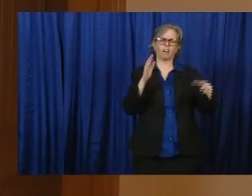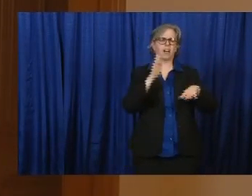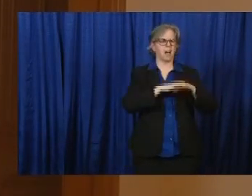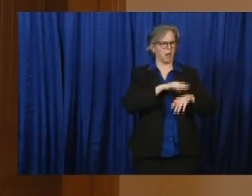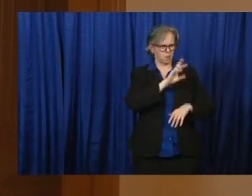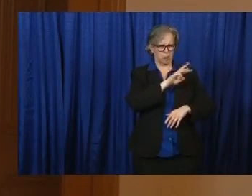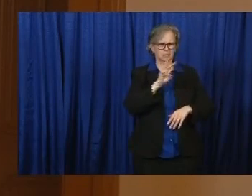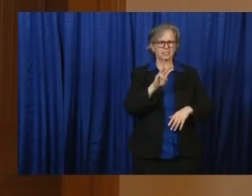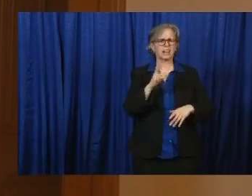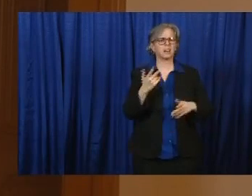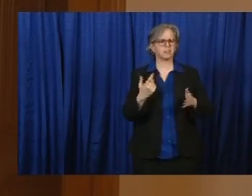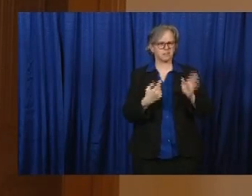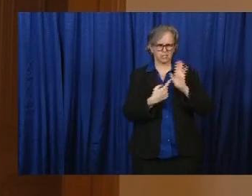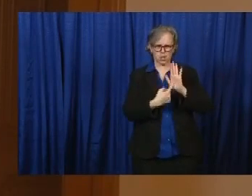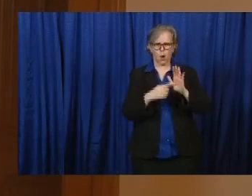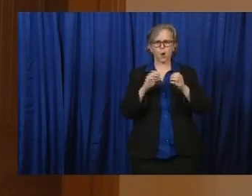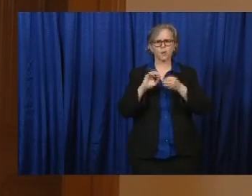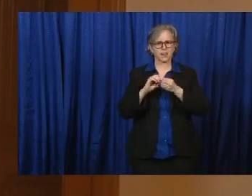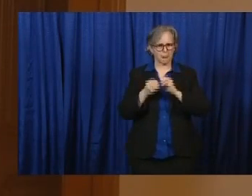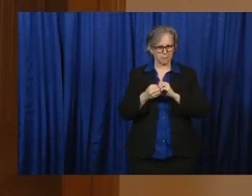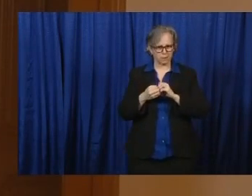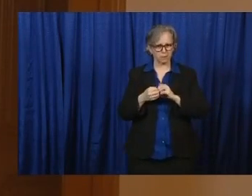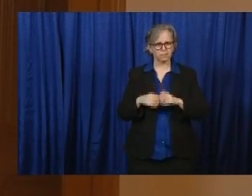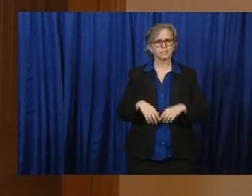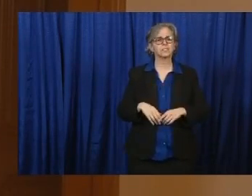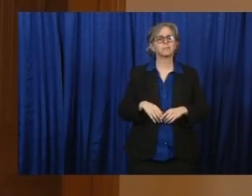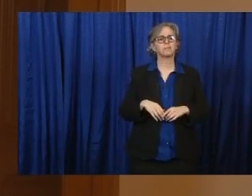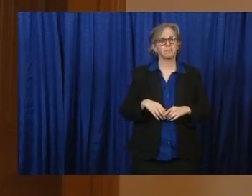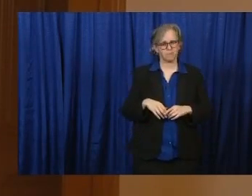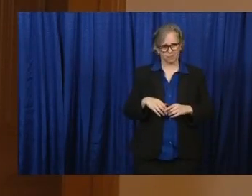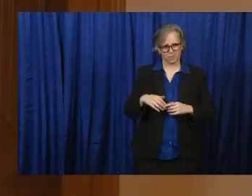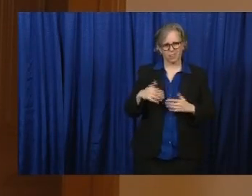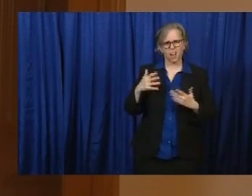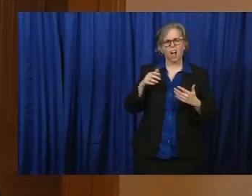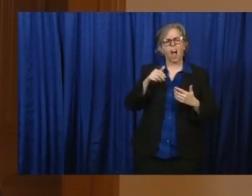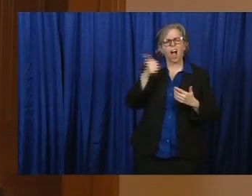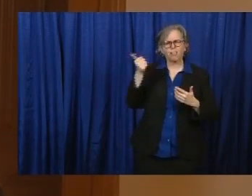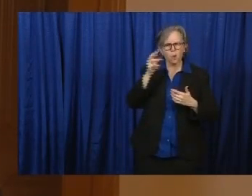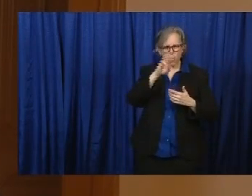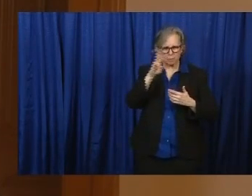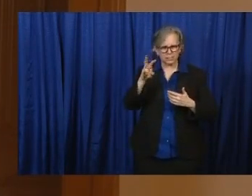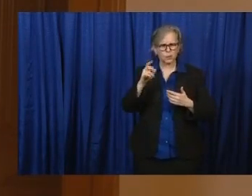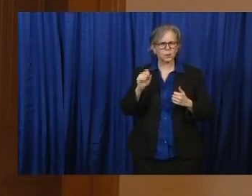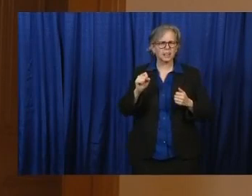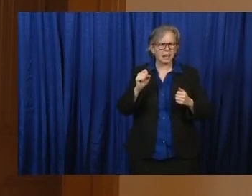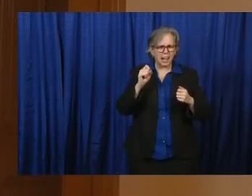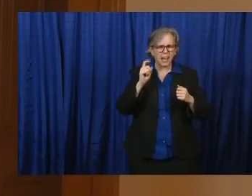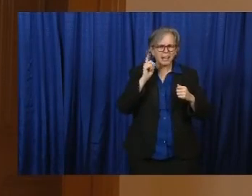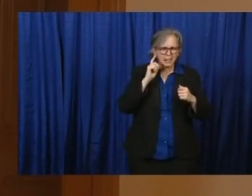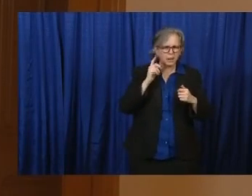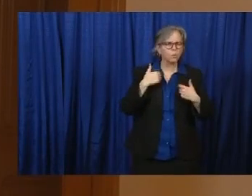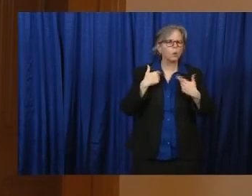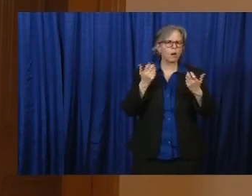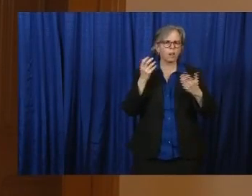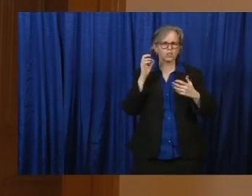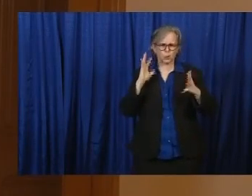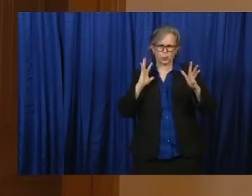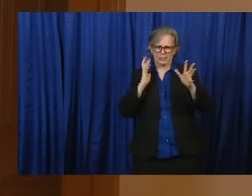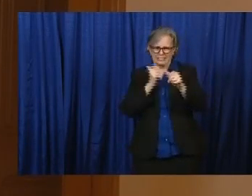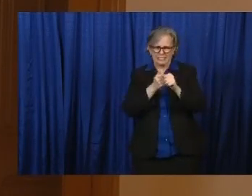coronavirus.ohio.gov, as well as a lot of the other addresses and websites you hear about, we always try to put them all in one place for